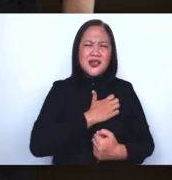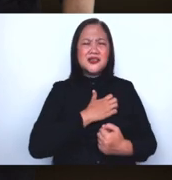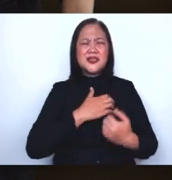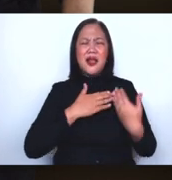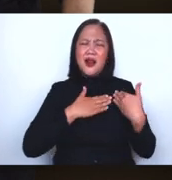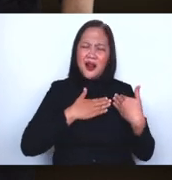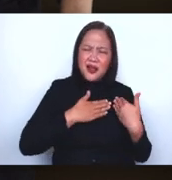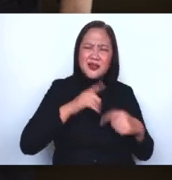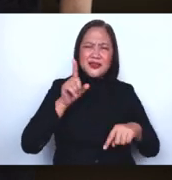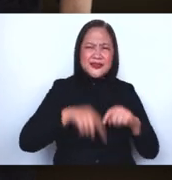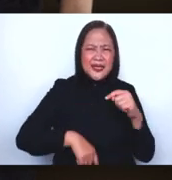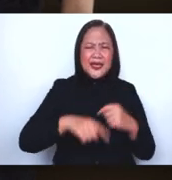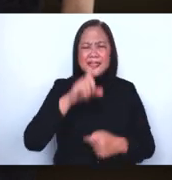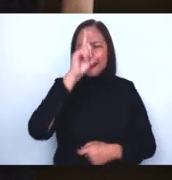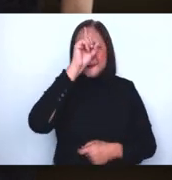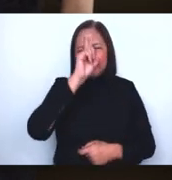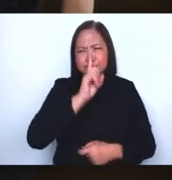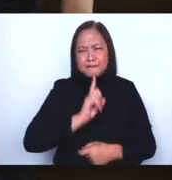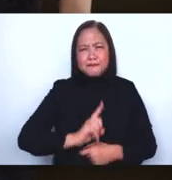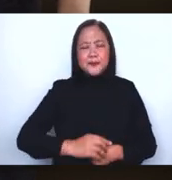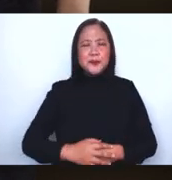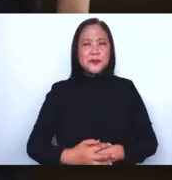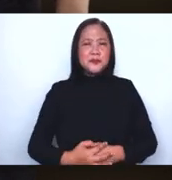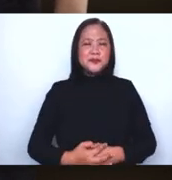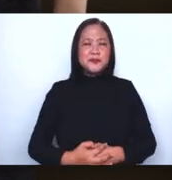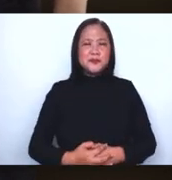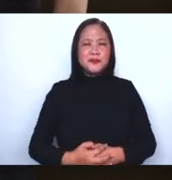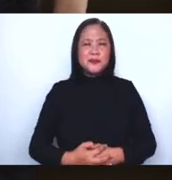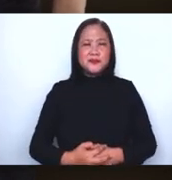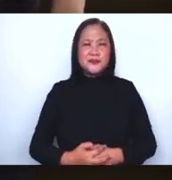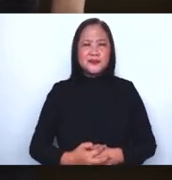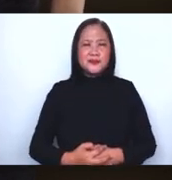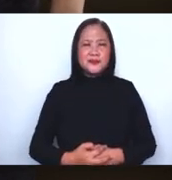crushed by unbearable loneliness.